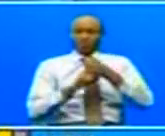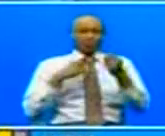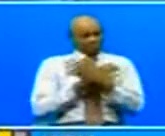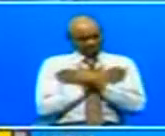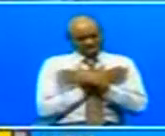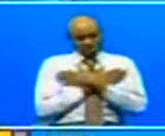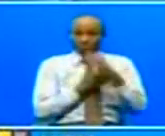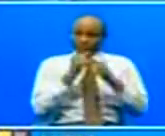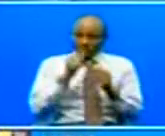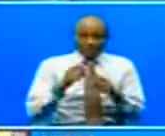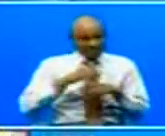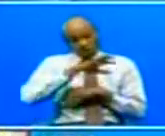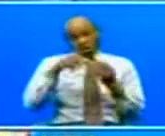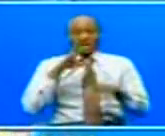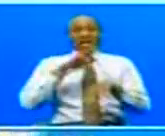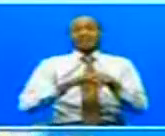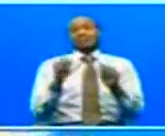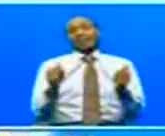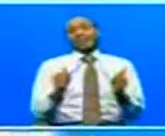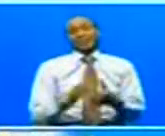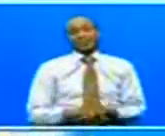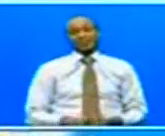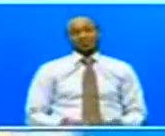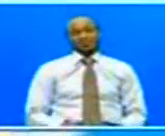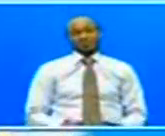boxers, but all is in vain.